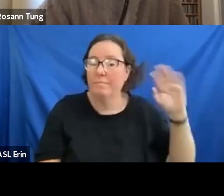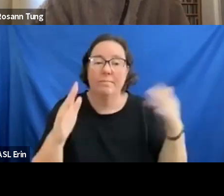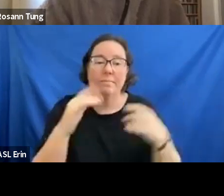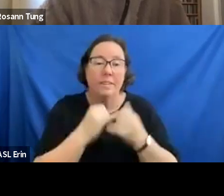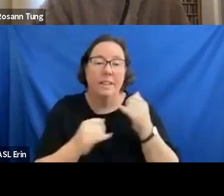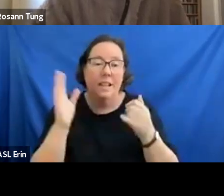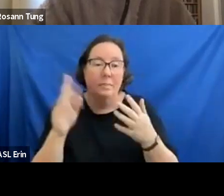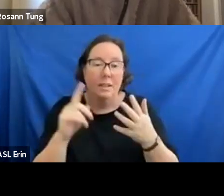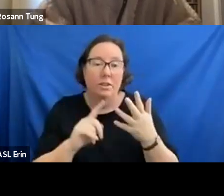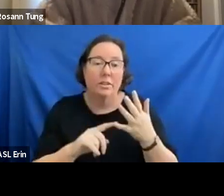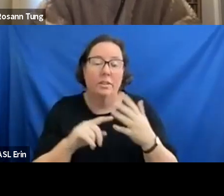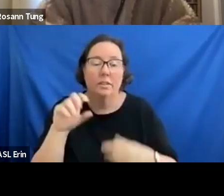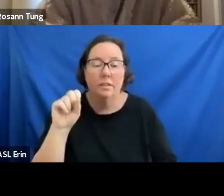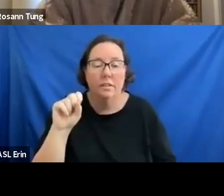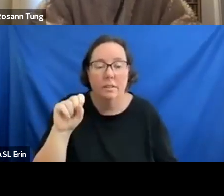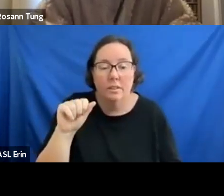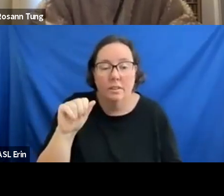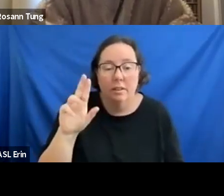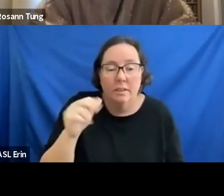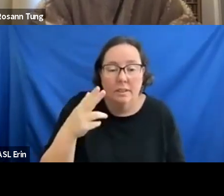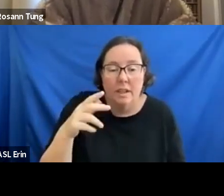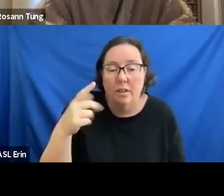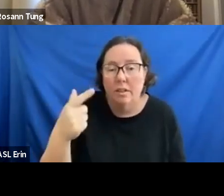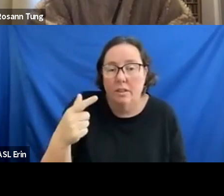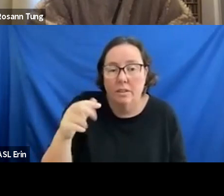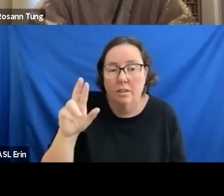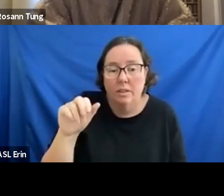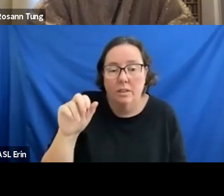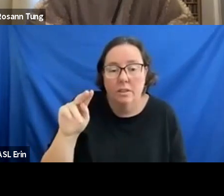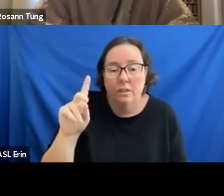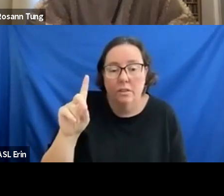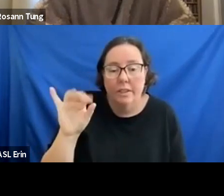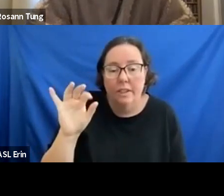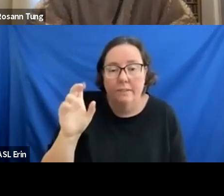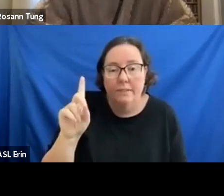Last speaker is Sarah Granfield.